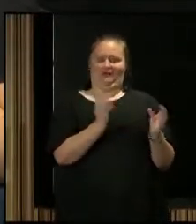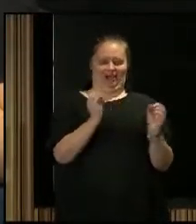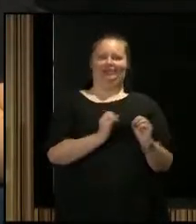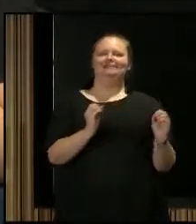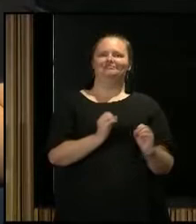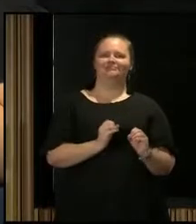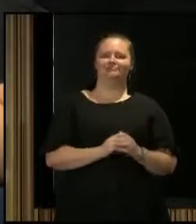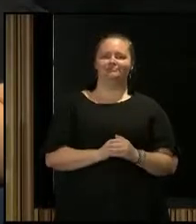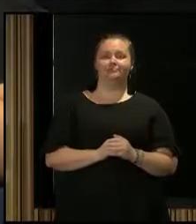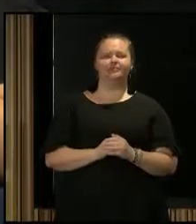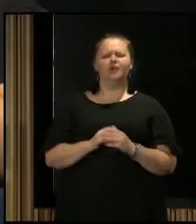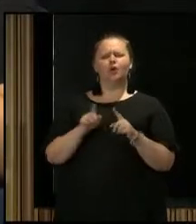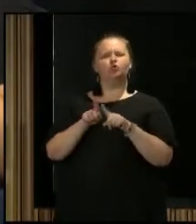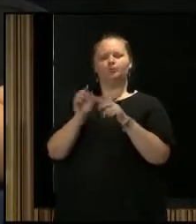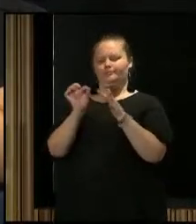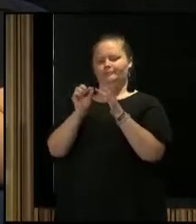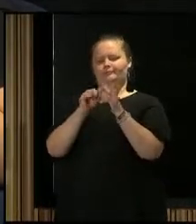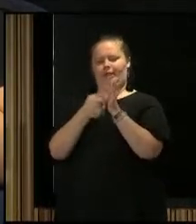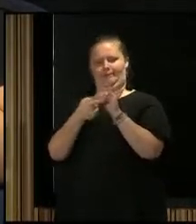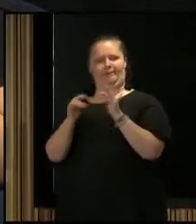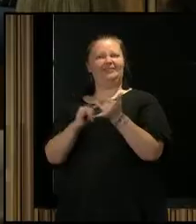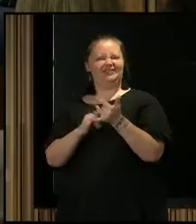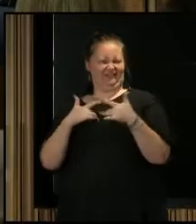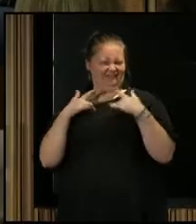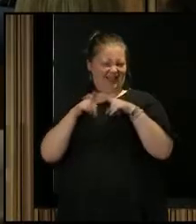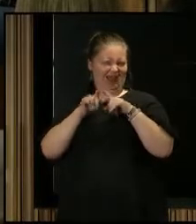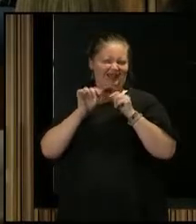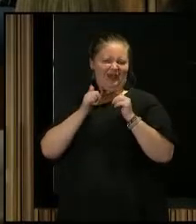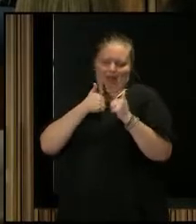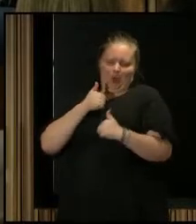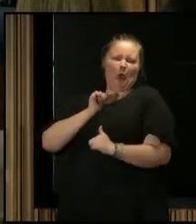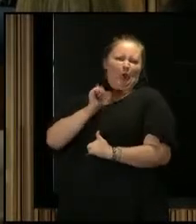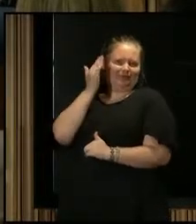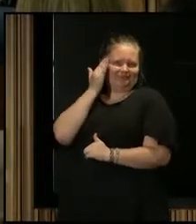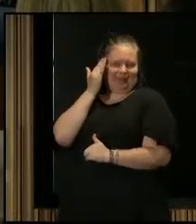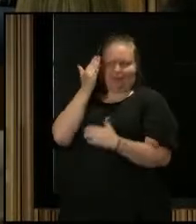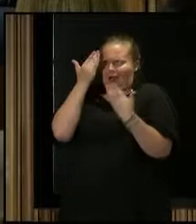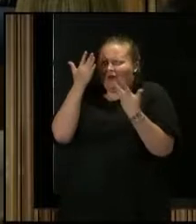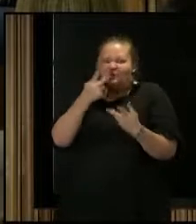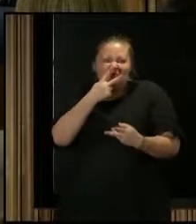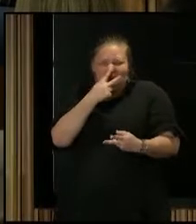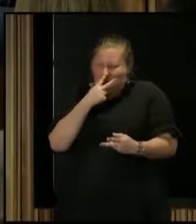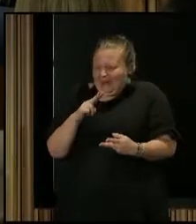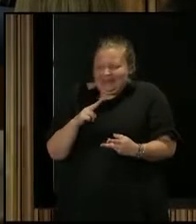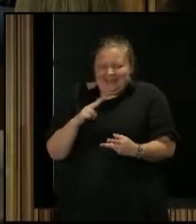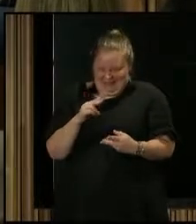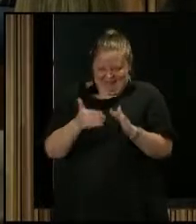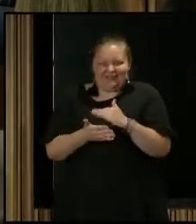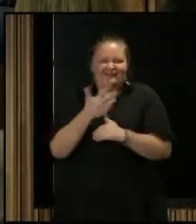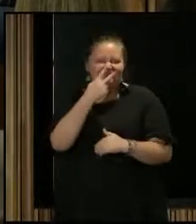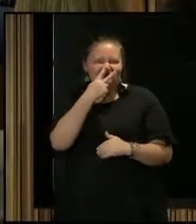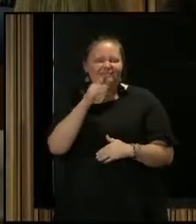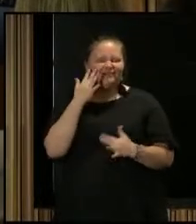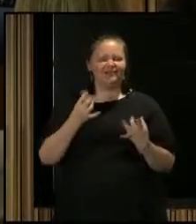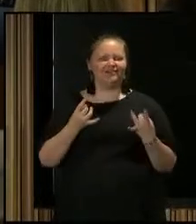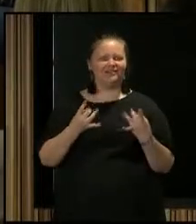as well has, I feel like I'm her mum. She was, I don't even know if she was 20 when we started. Like, I feel like